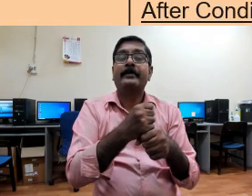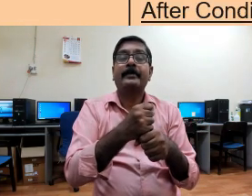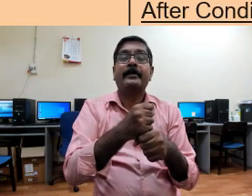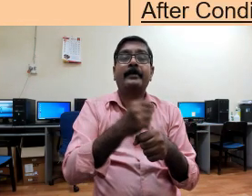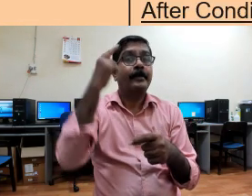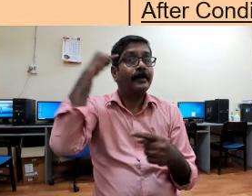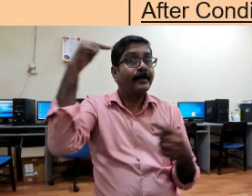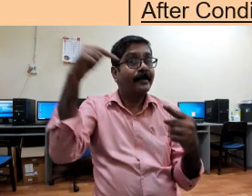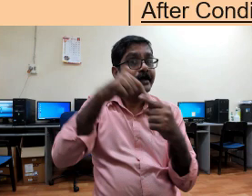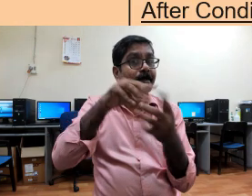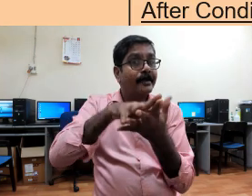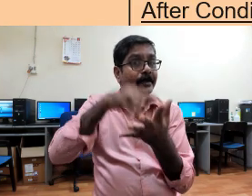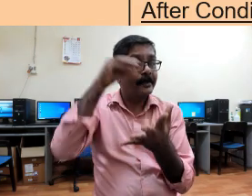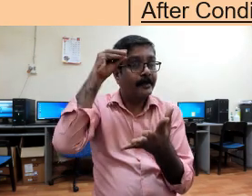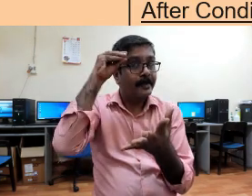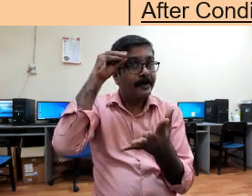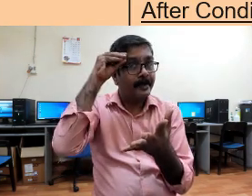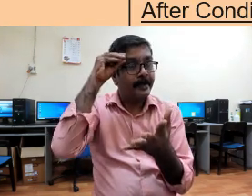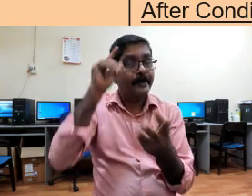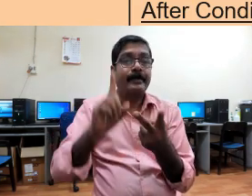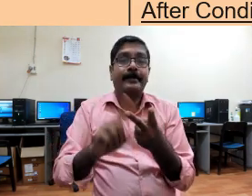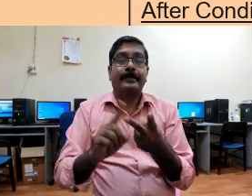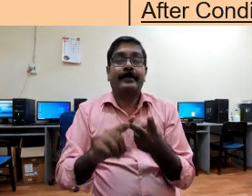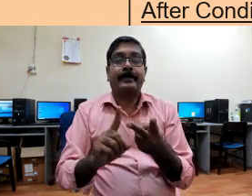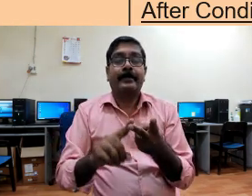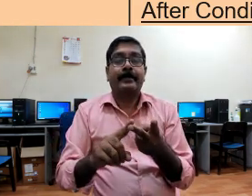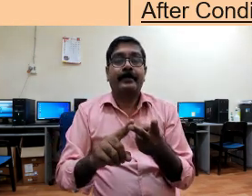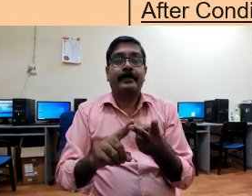Let's look at the outline of Pavlov's experiment.